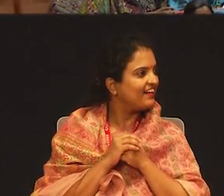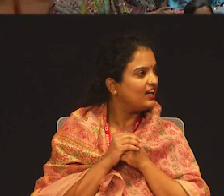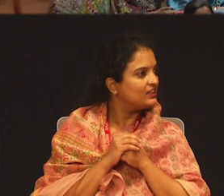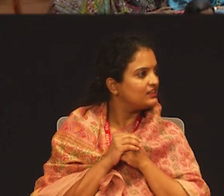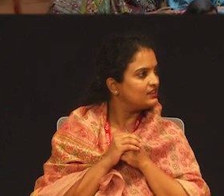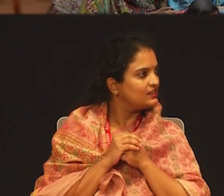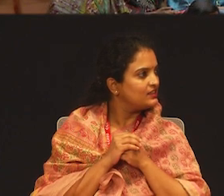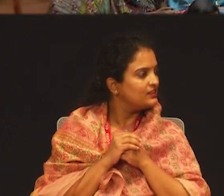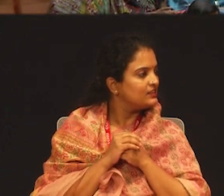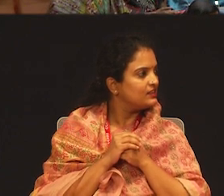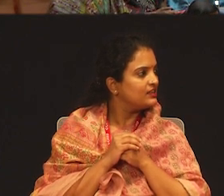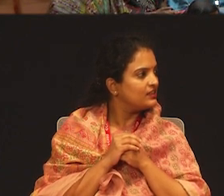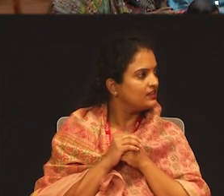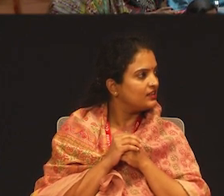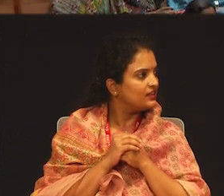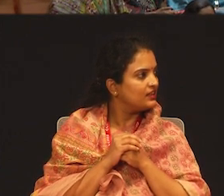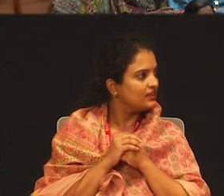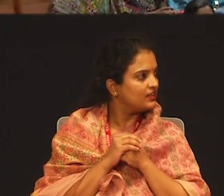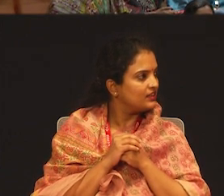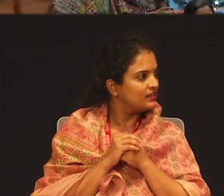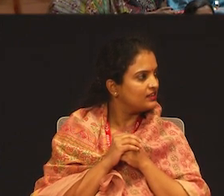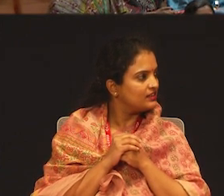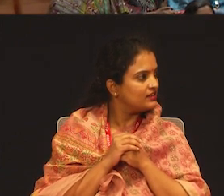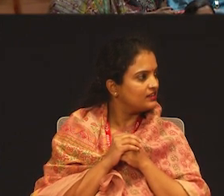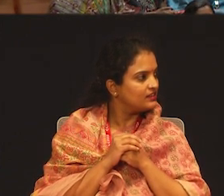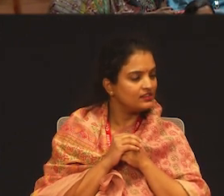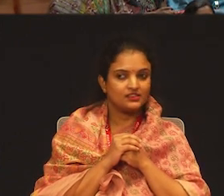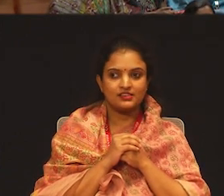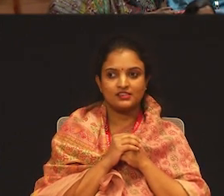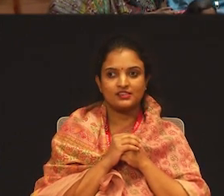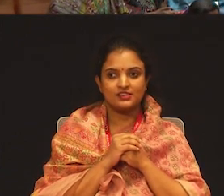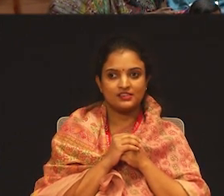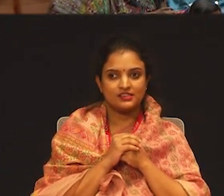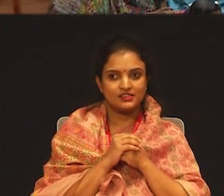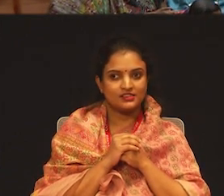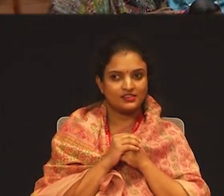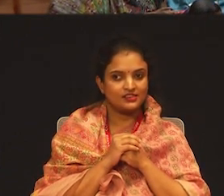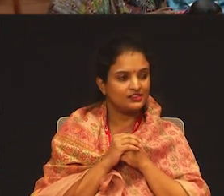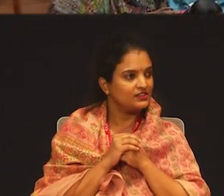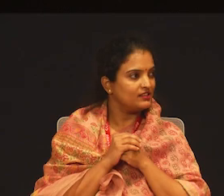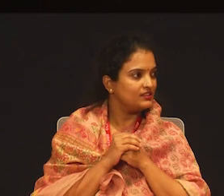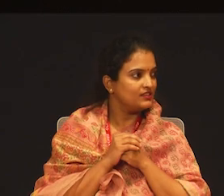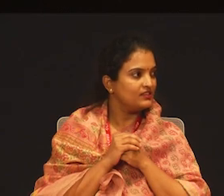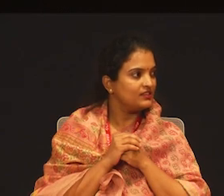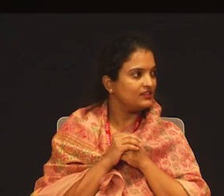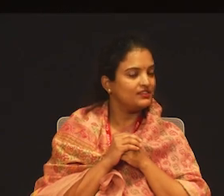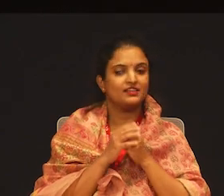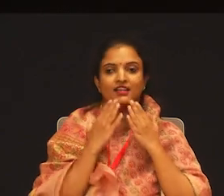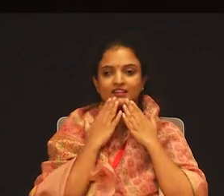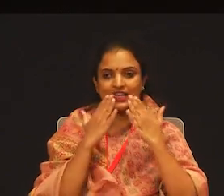okay, okay. So we'll take it there. So I'll hold that anecdote till the evening session. So thank you, everyone.